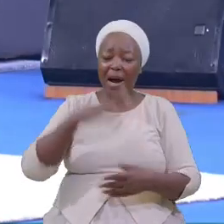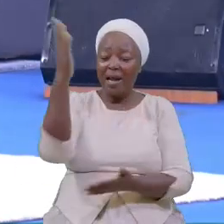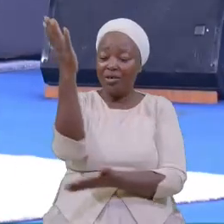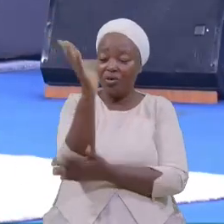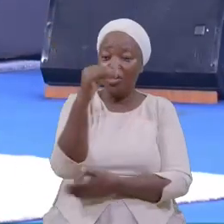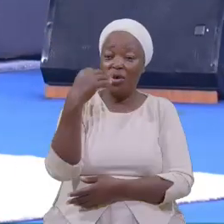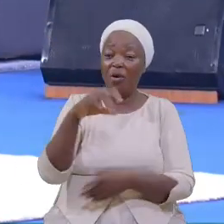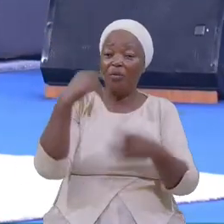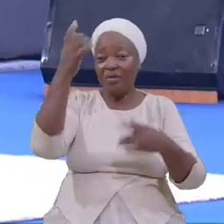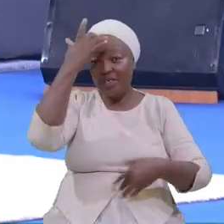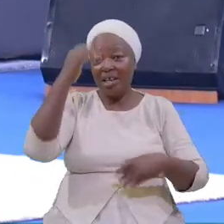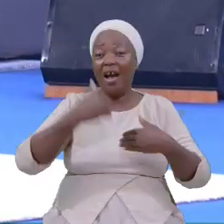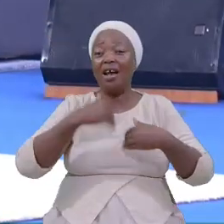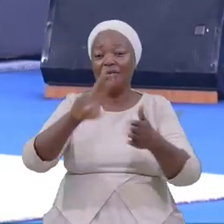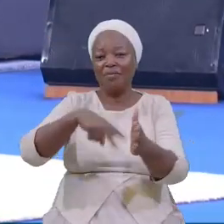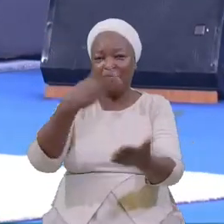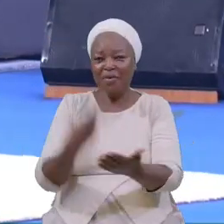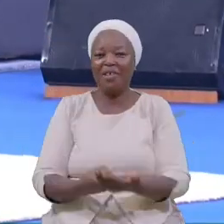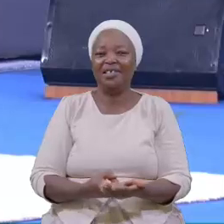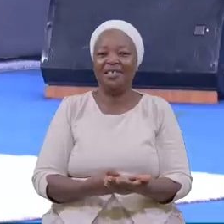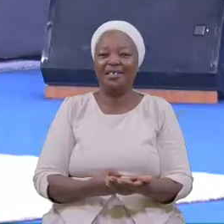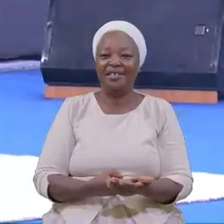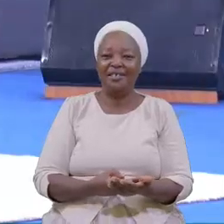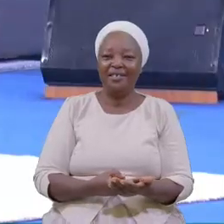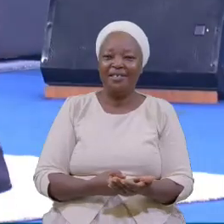sickness has fallen down.